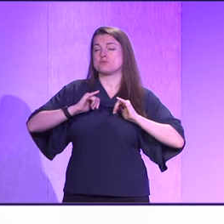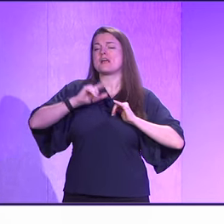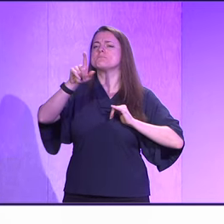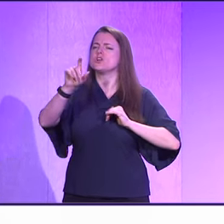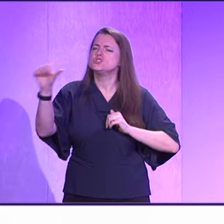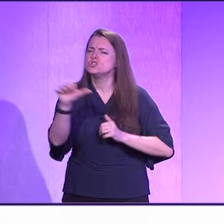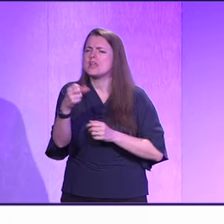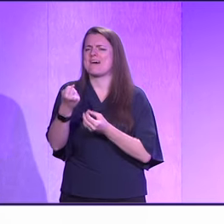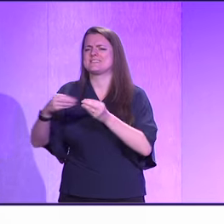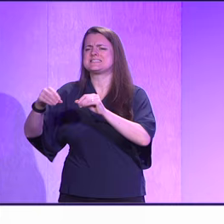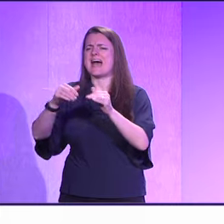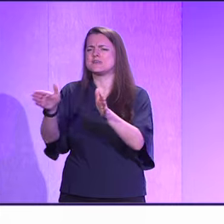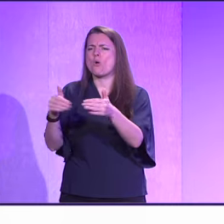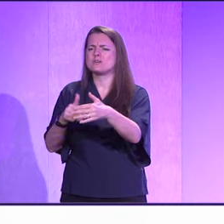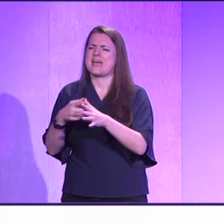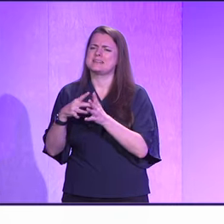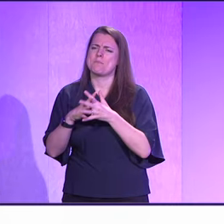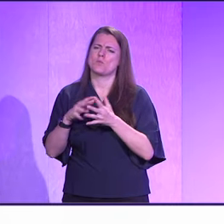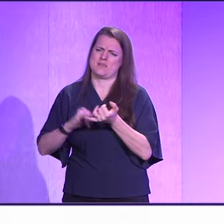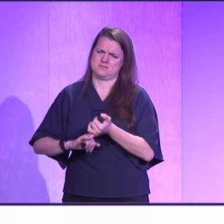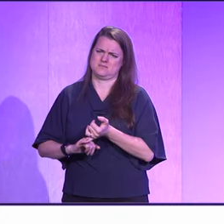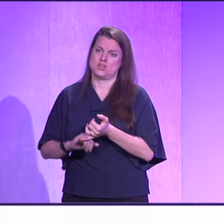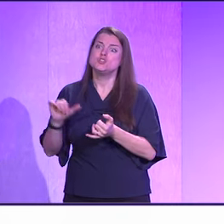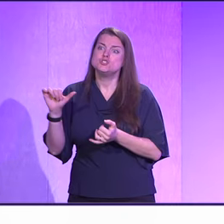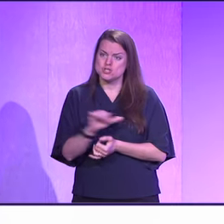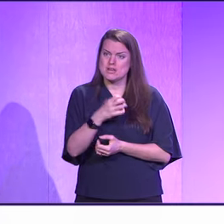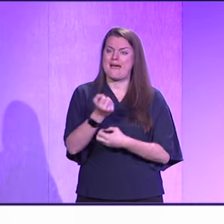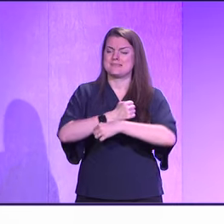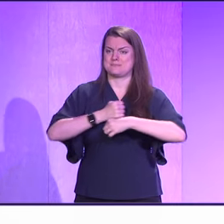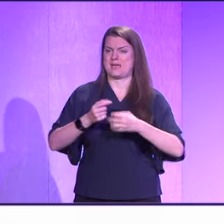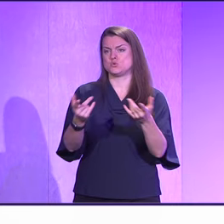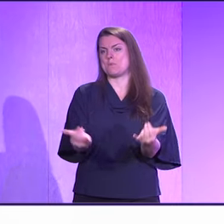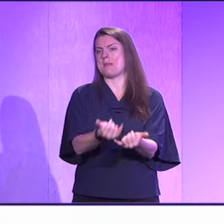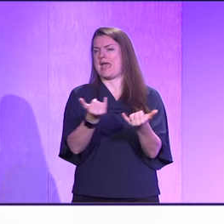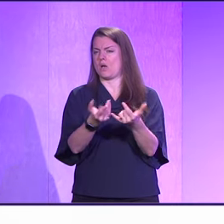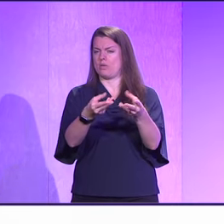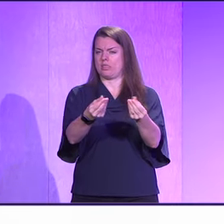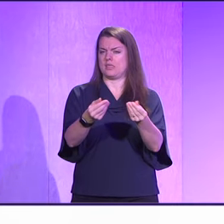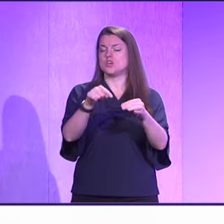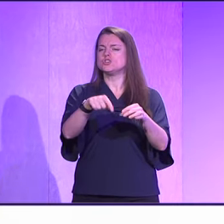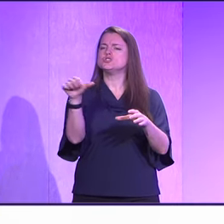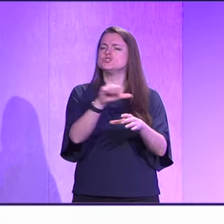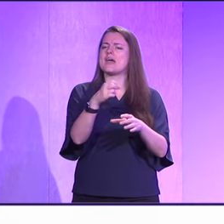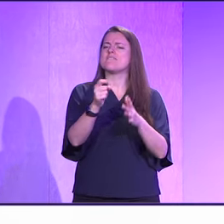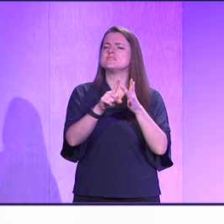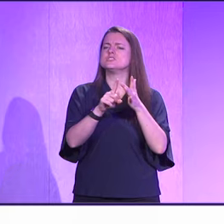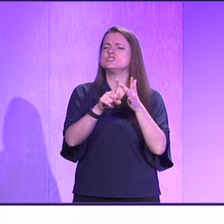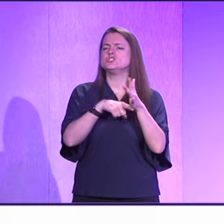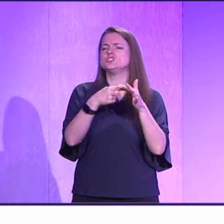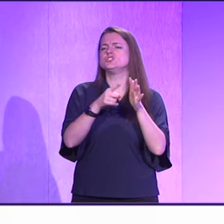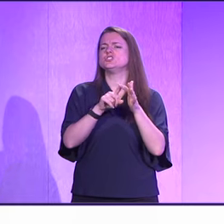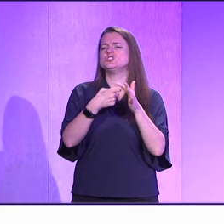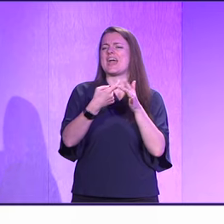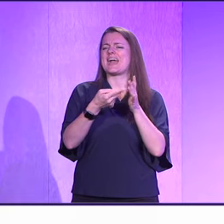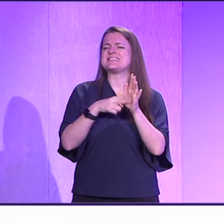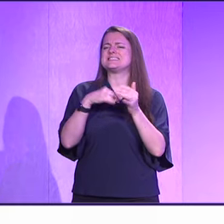sandbox AWS accounts or Azure accounts or Google. You should be able to play with things. You should have a dev Jenkins instance. So the